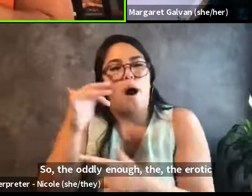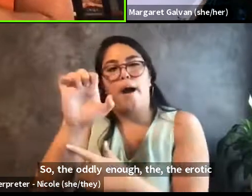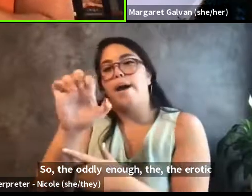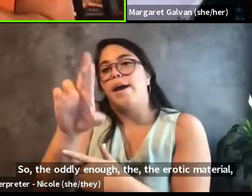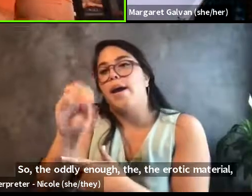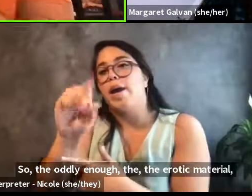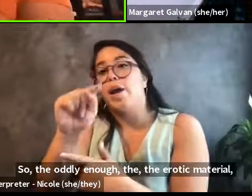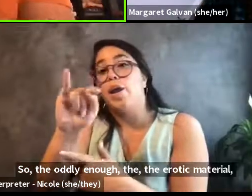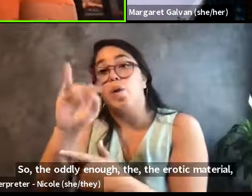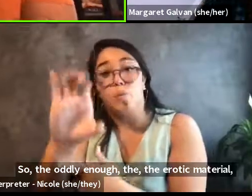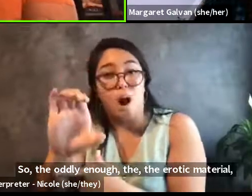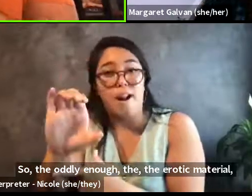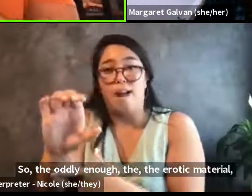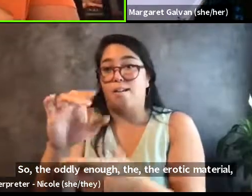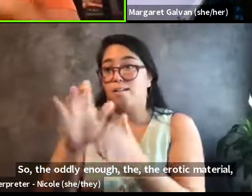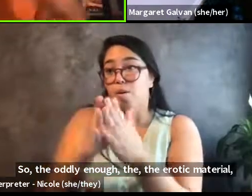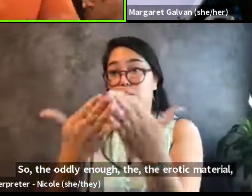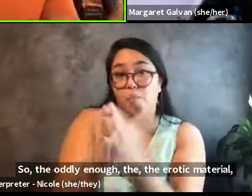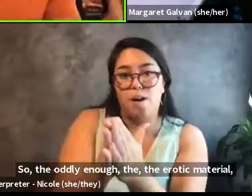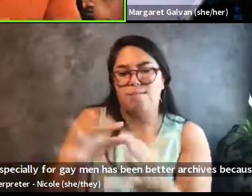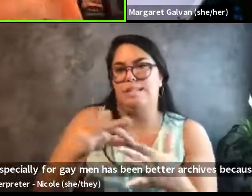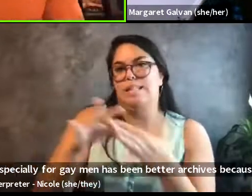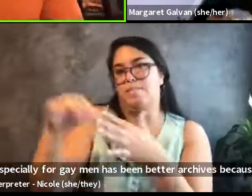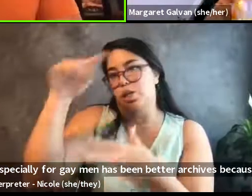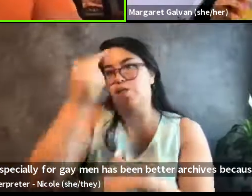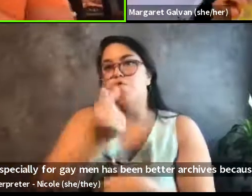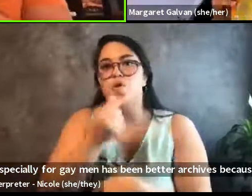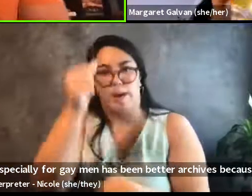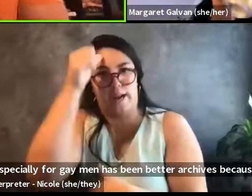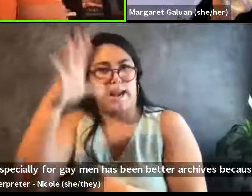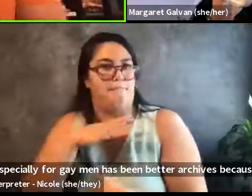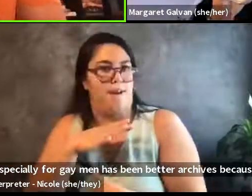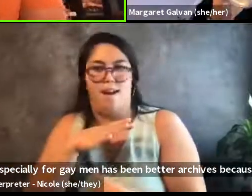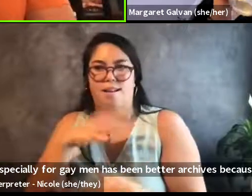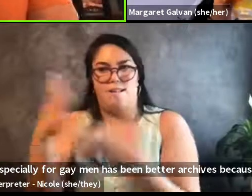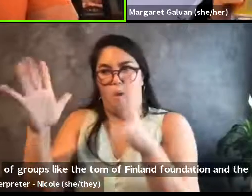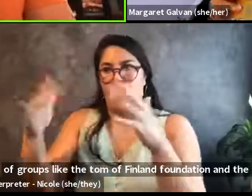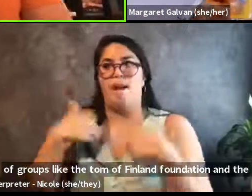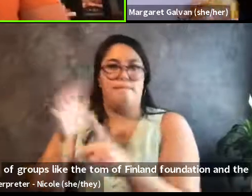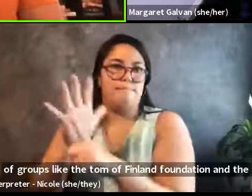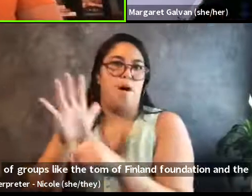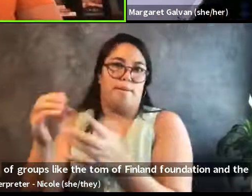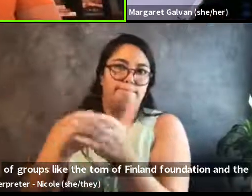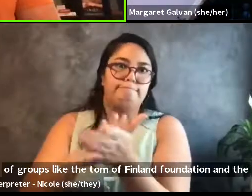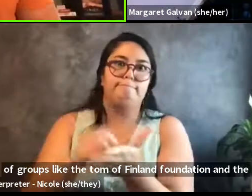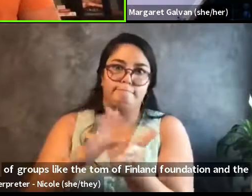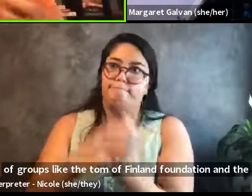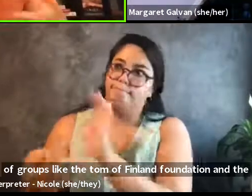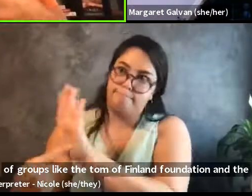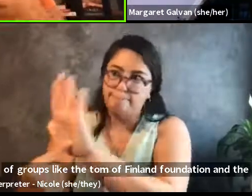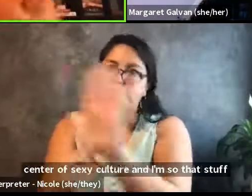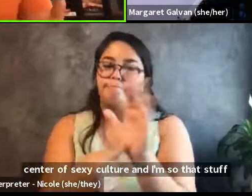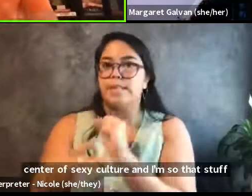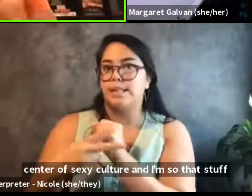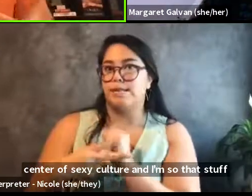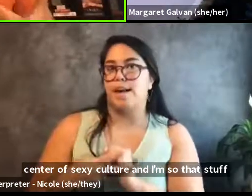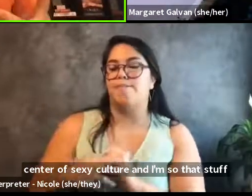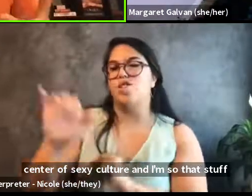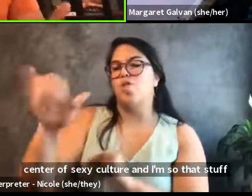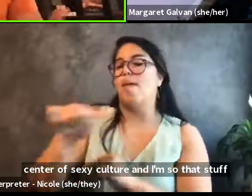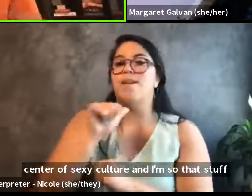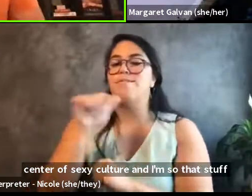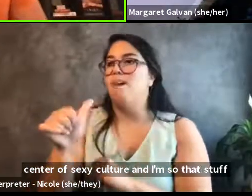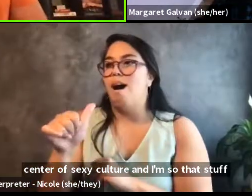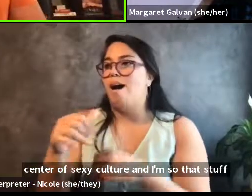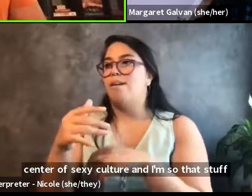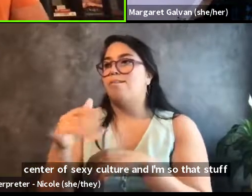has been better archives because of groups like the Thomas Finland foundation and the center of sex and culture. And, um, so that stuff was less in danger of being